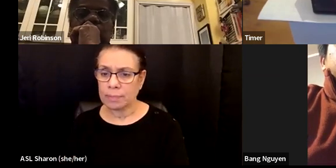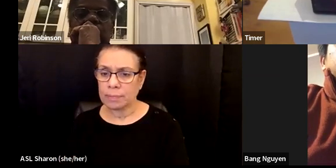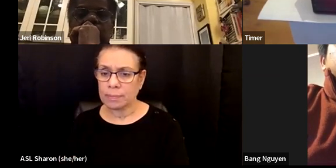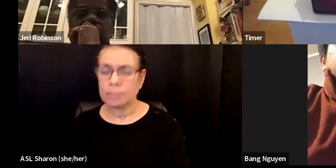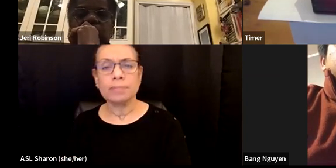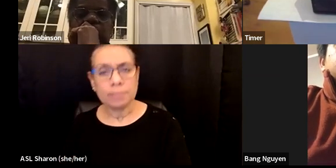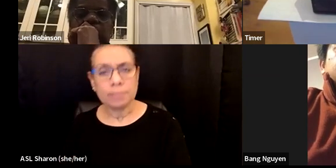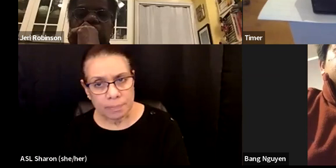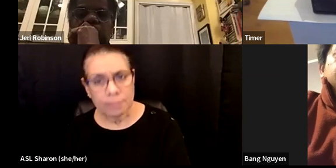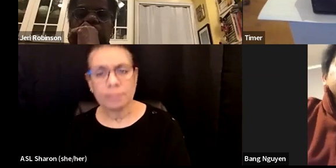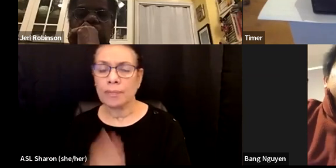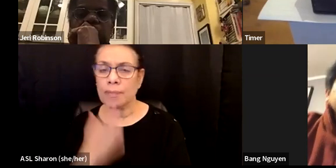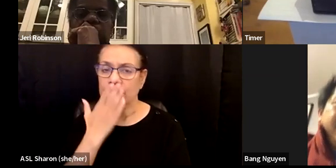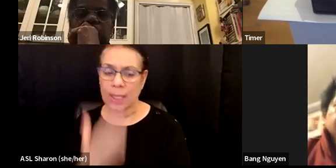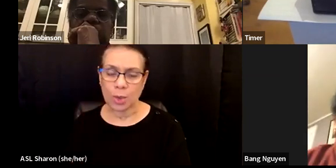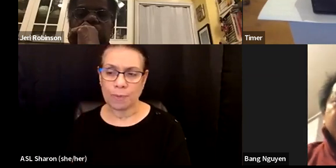thank you